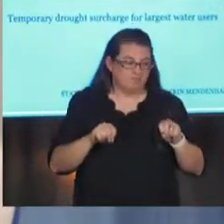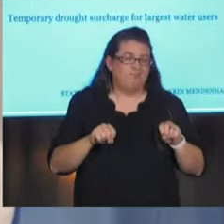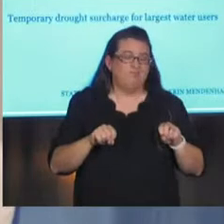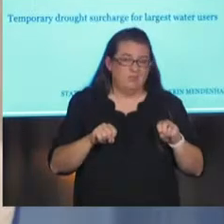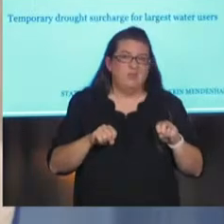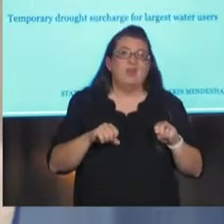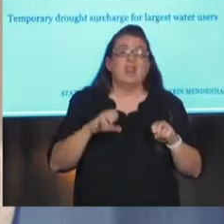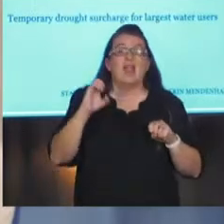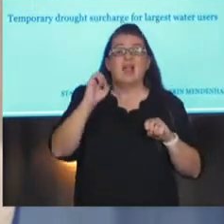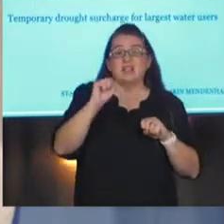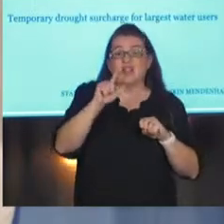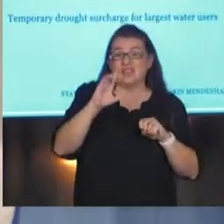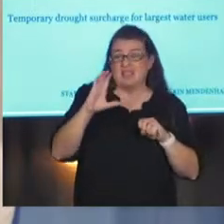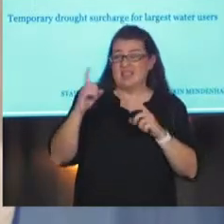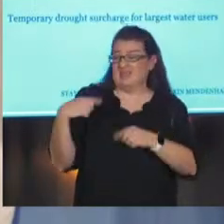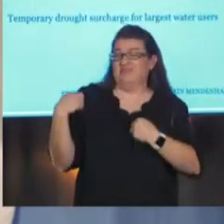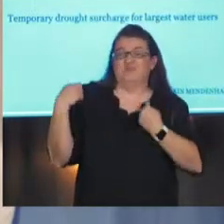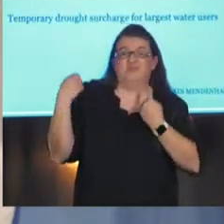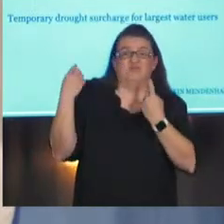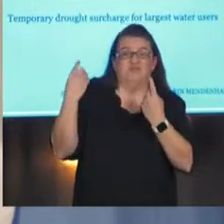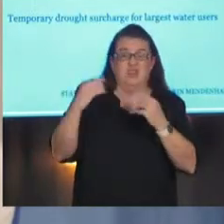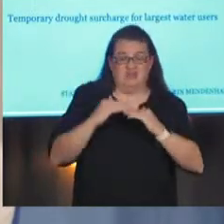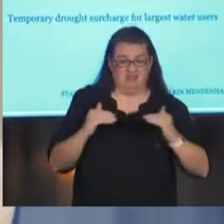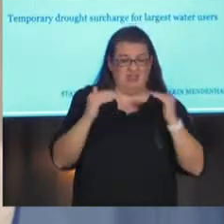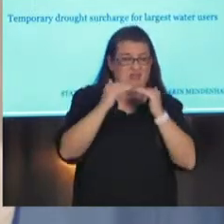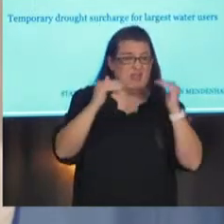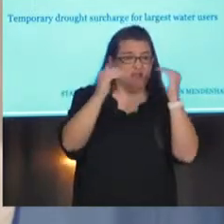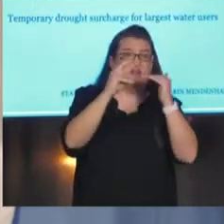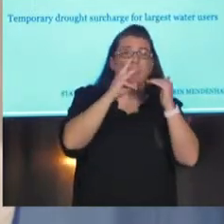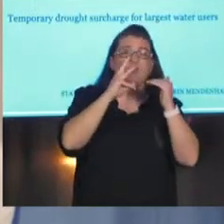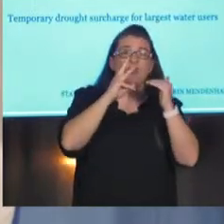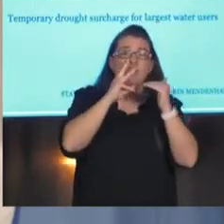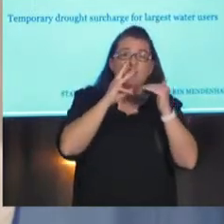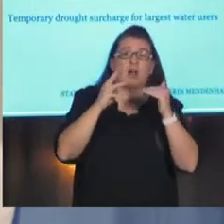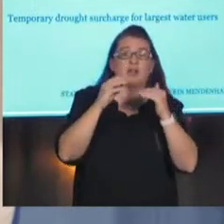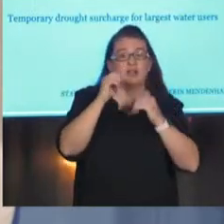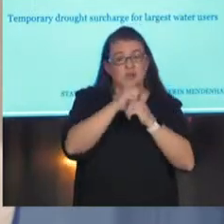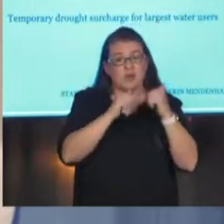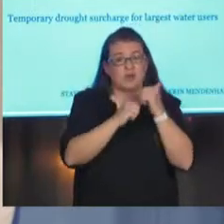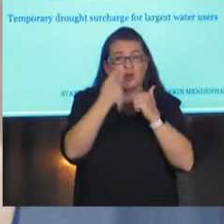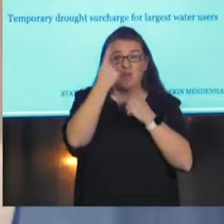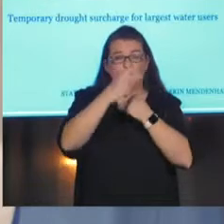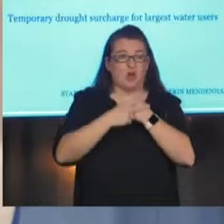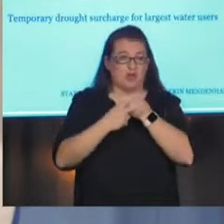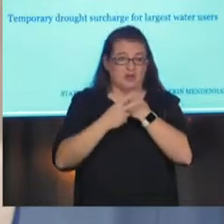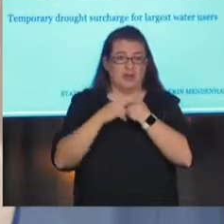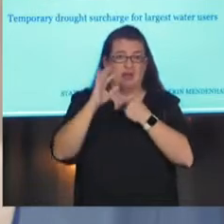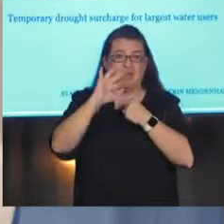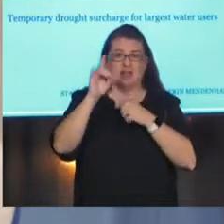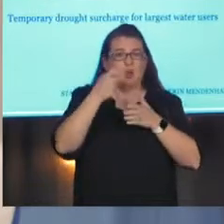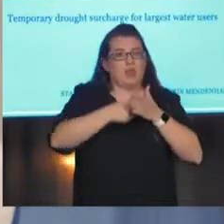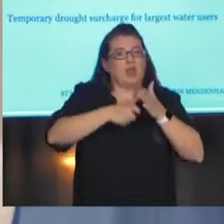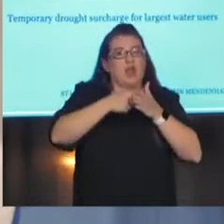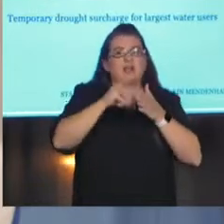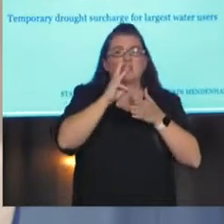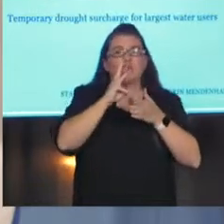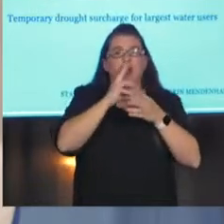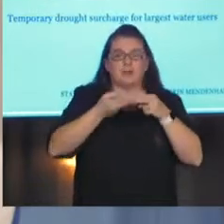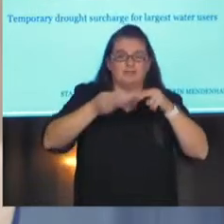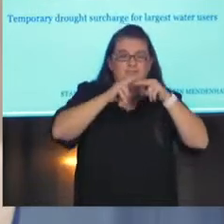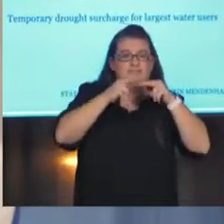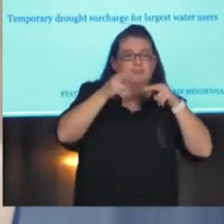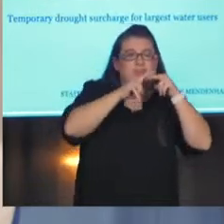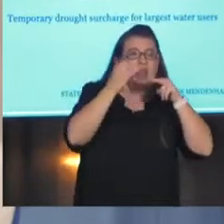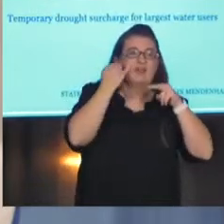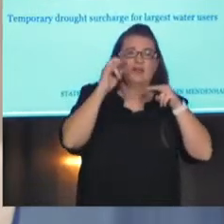has long utilized a tiered water structure for conservation, and that's where the cost of water go up the more water you